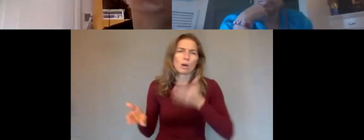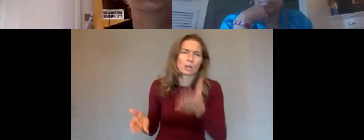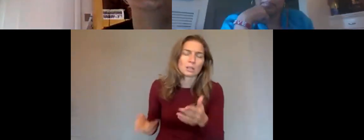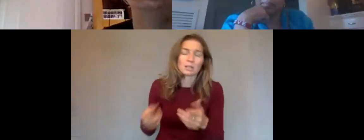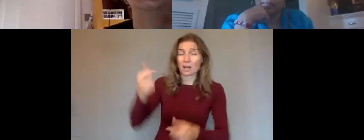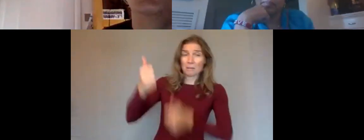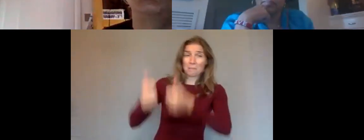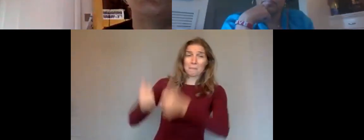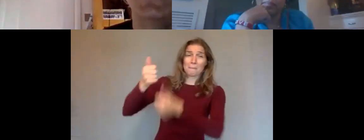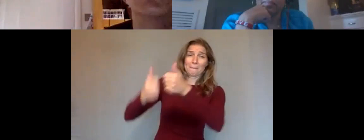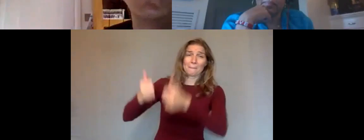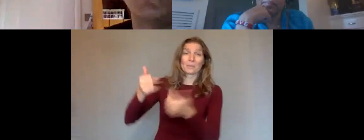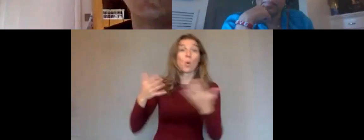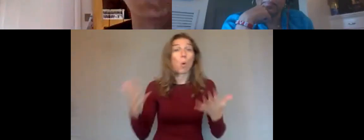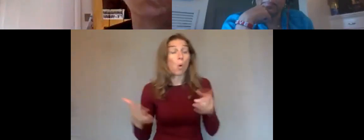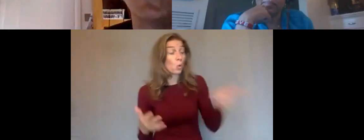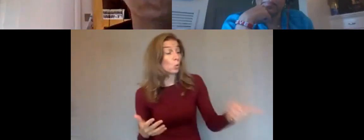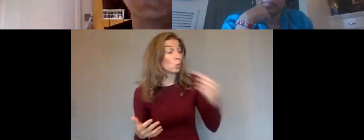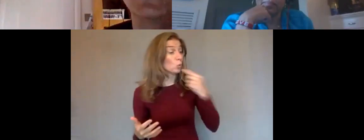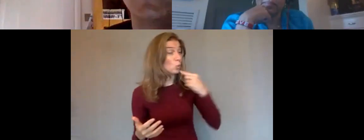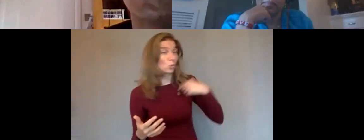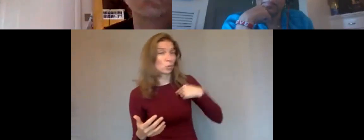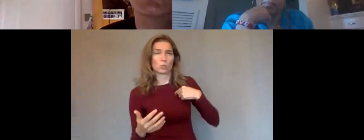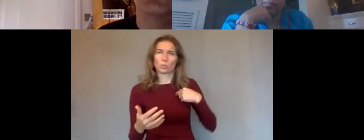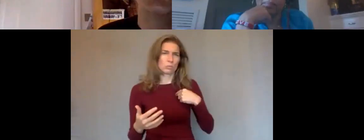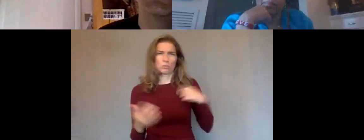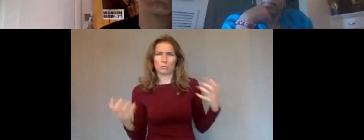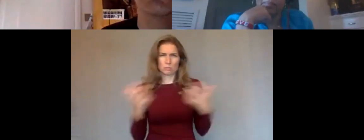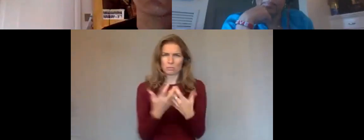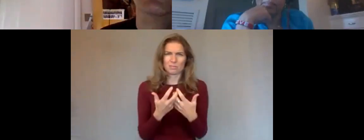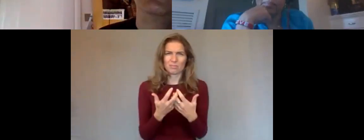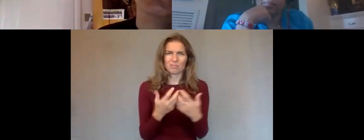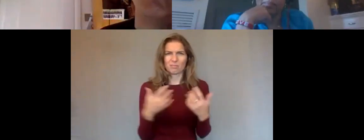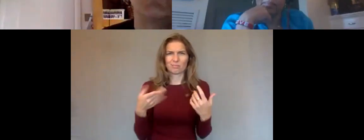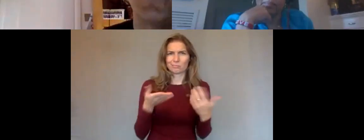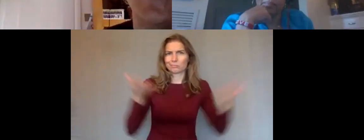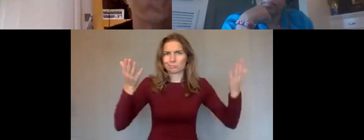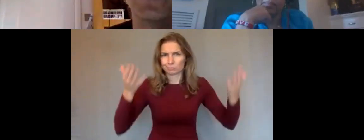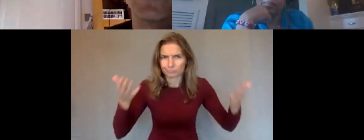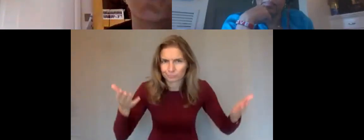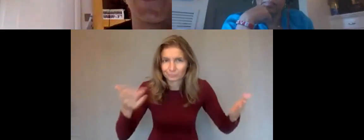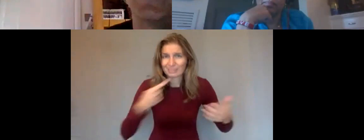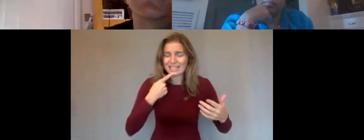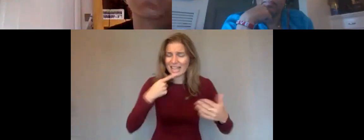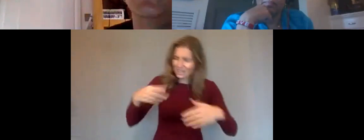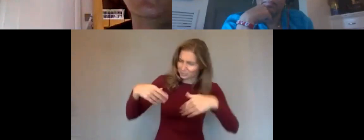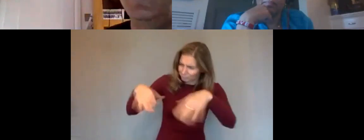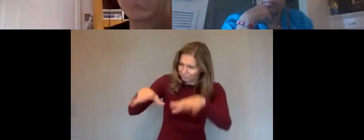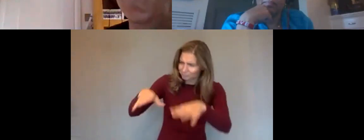or what you say to us somehow doesn't hang together. So go away and sort yourselves out and come